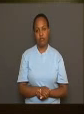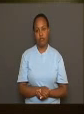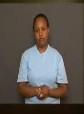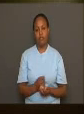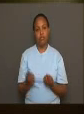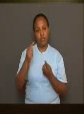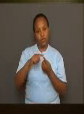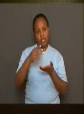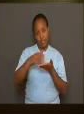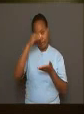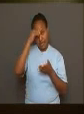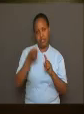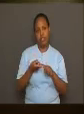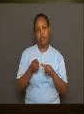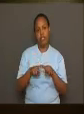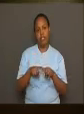Let's get back to our lesson.